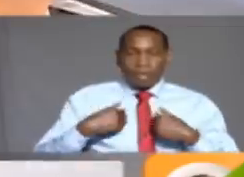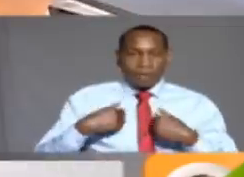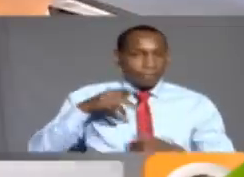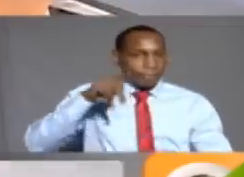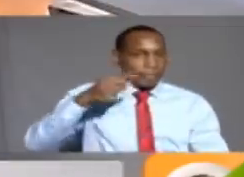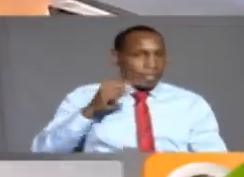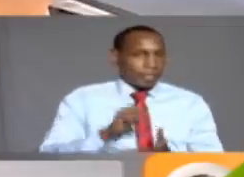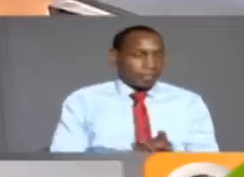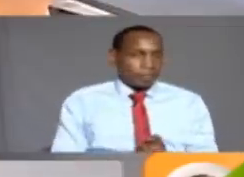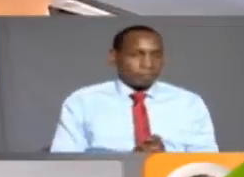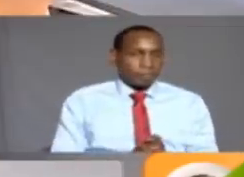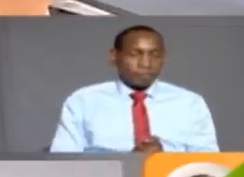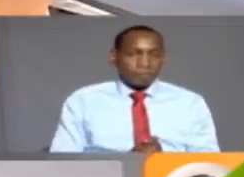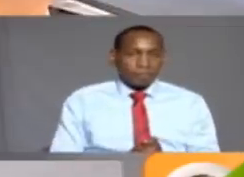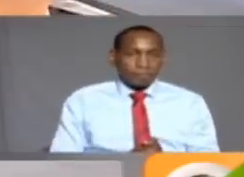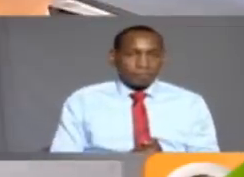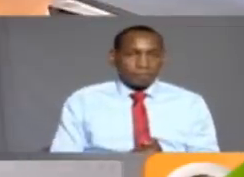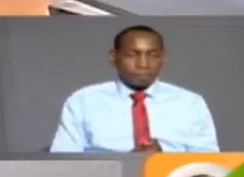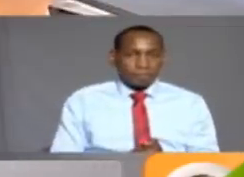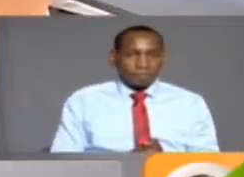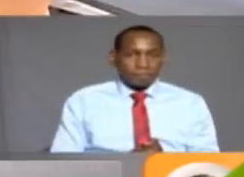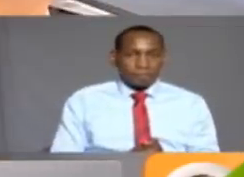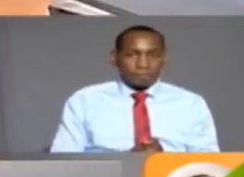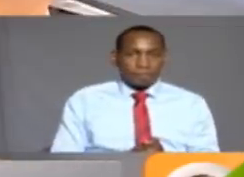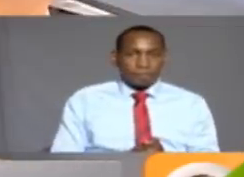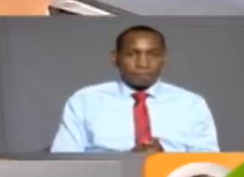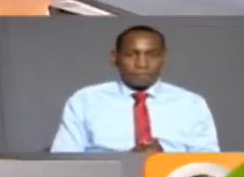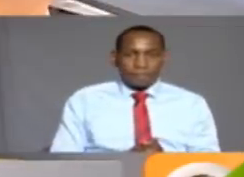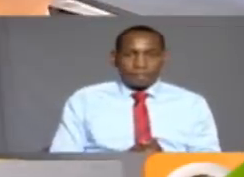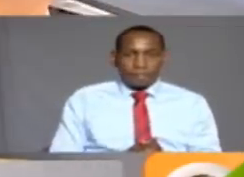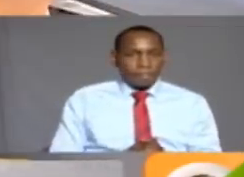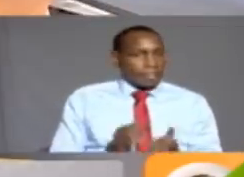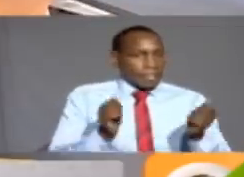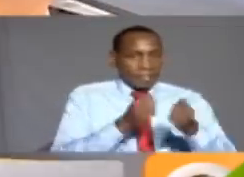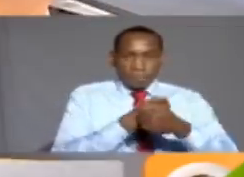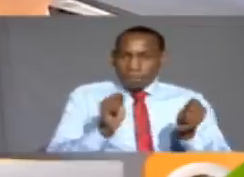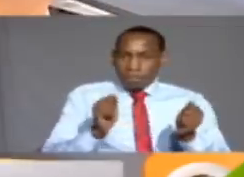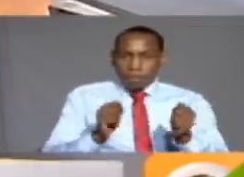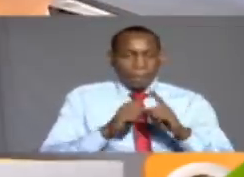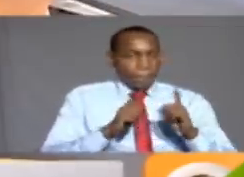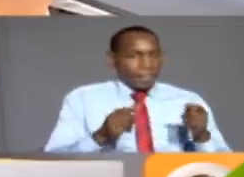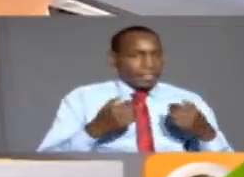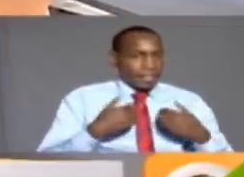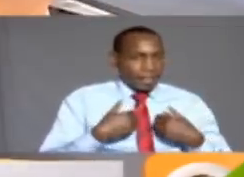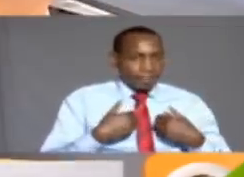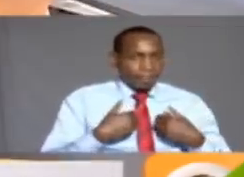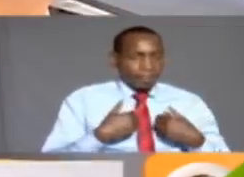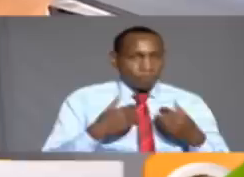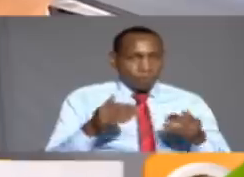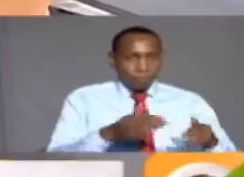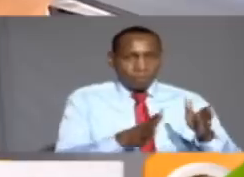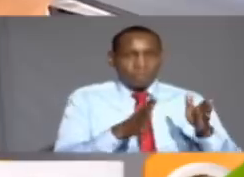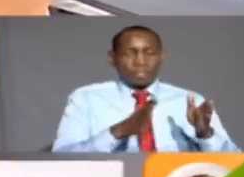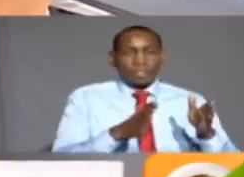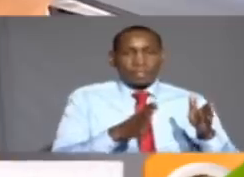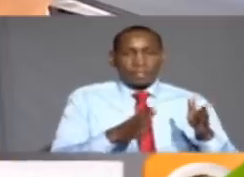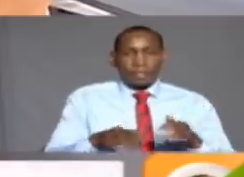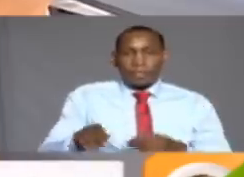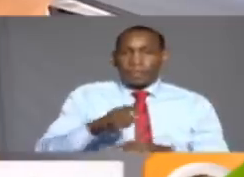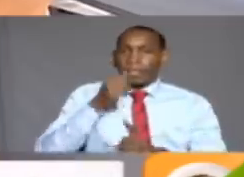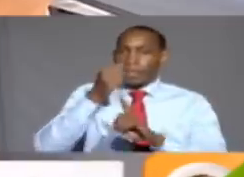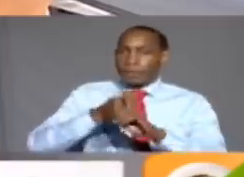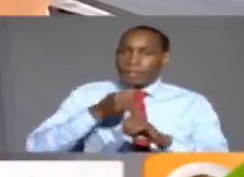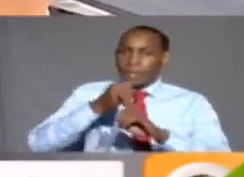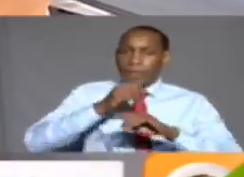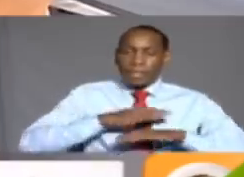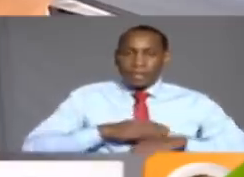PG. There are efforts. You can MP talk to the MP cannot whip. Call a PG. No, of course not. But I'm saying there's a caucus. You can talk to we other MPs and you can find enough, a way. We have spoken enough, and I